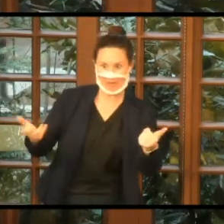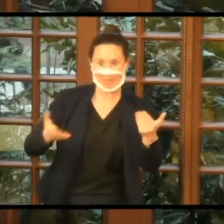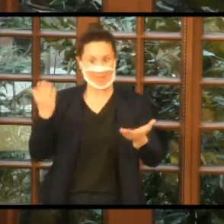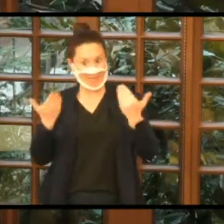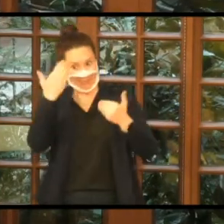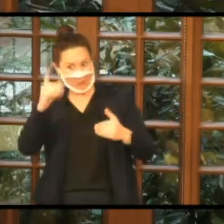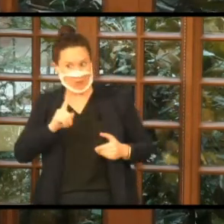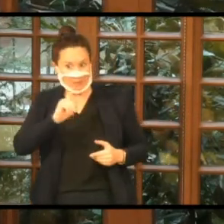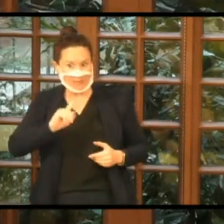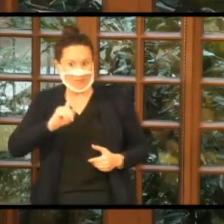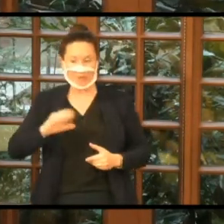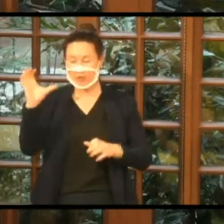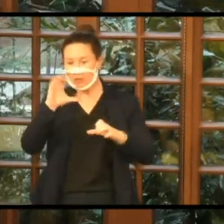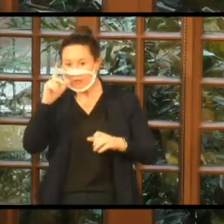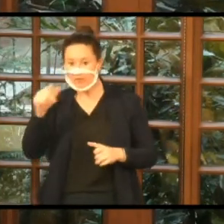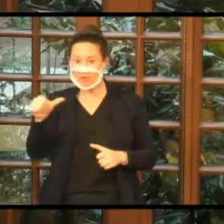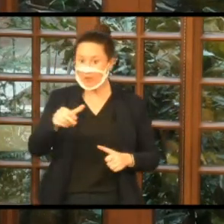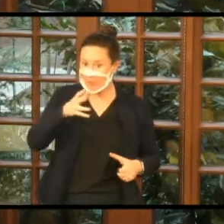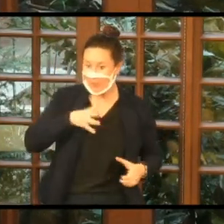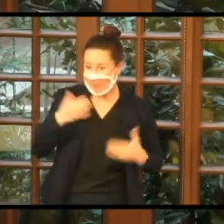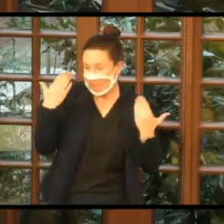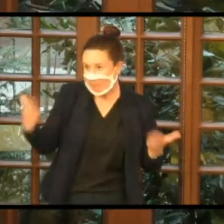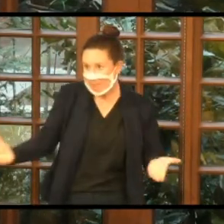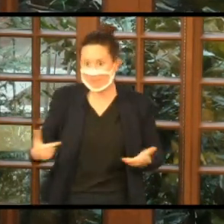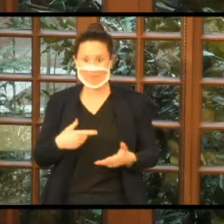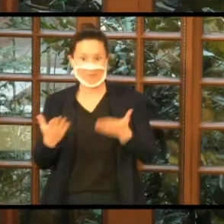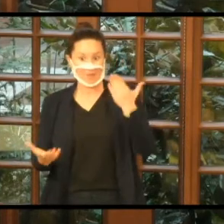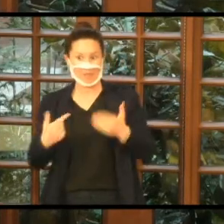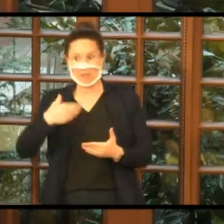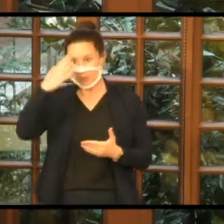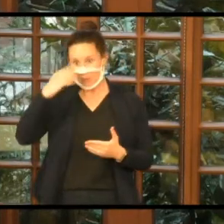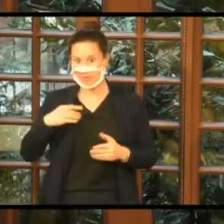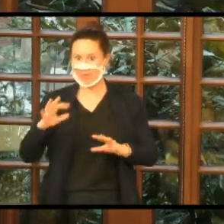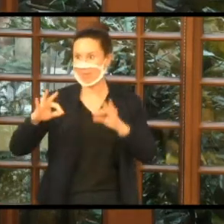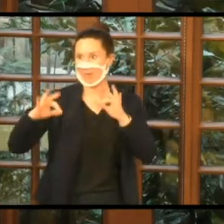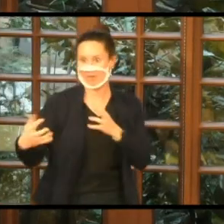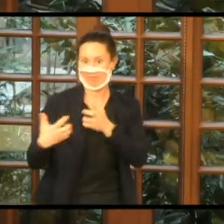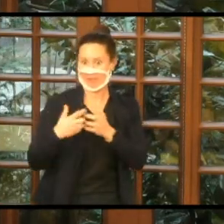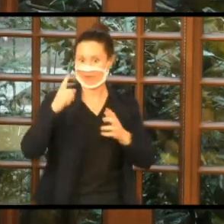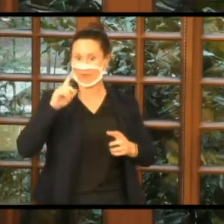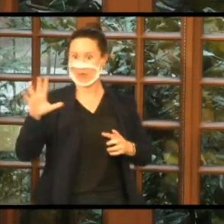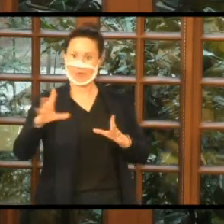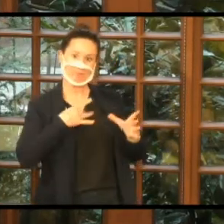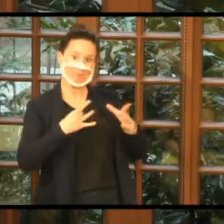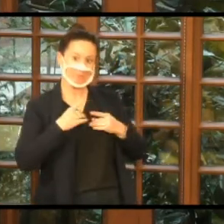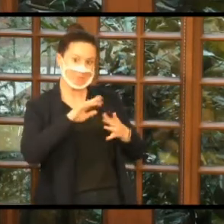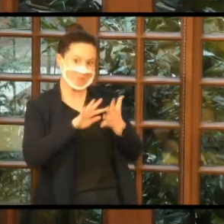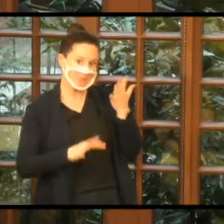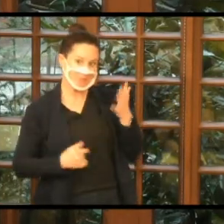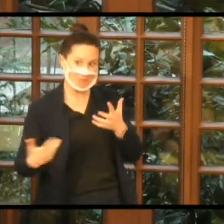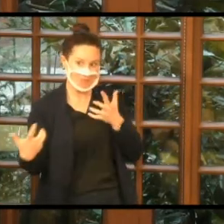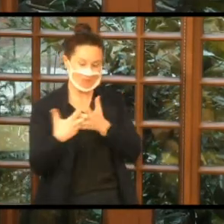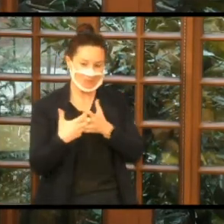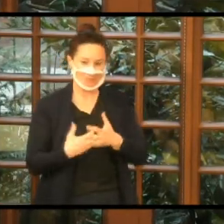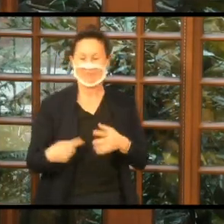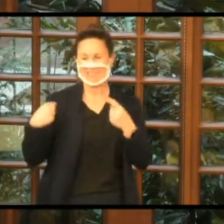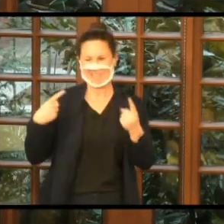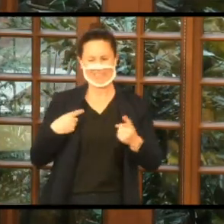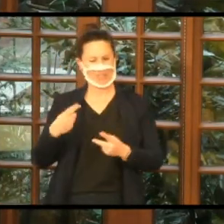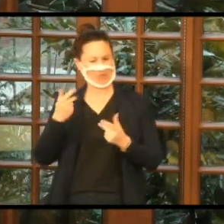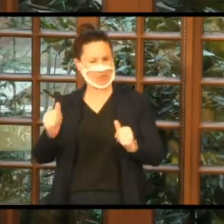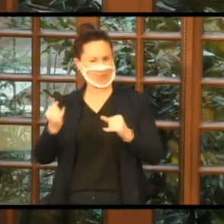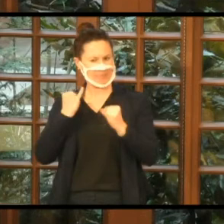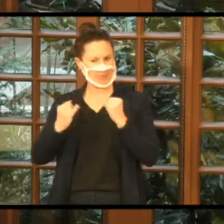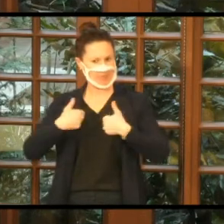or that she would even be interested in another woman, that I might fall inside the strike zone of her personal predilections. I have since tried to interrogate myself for